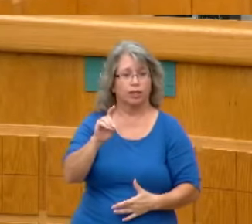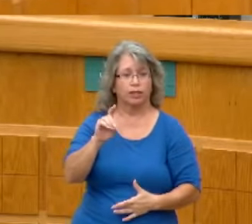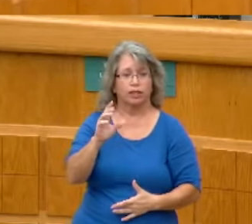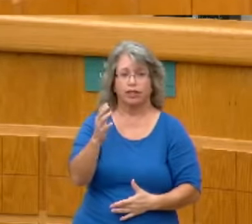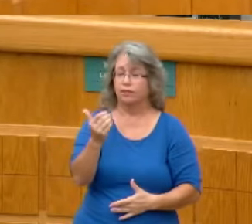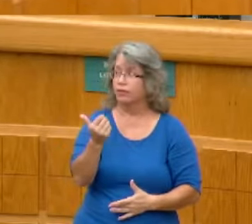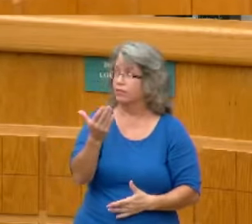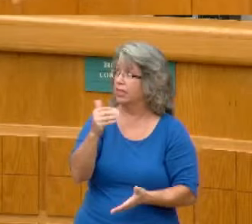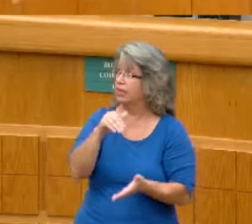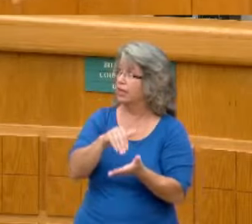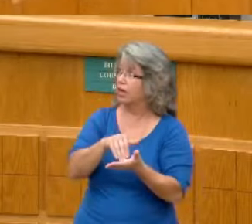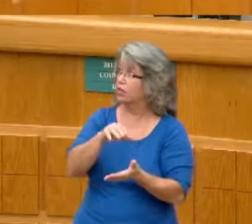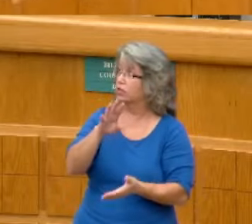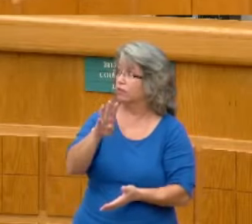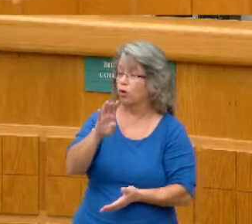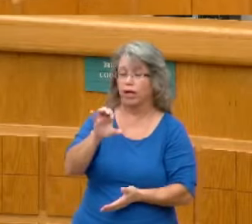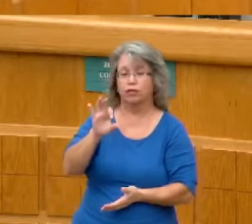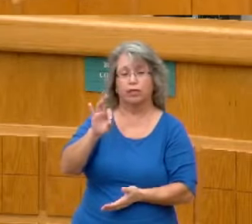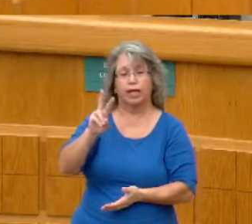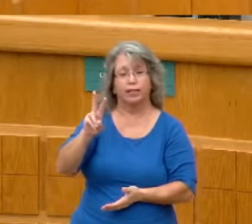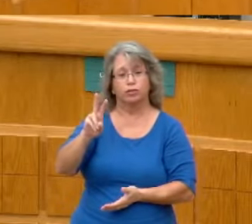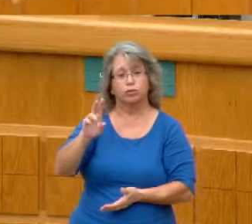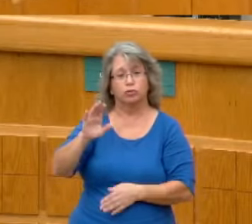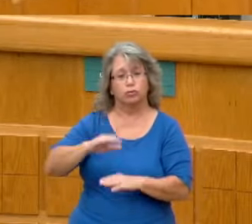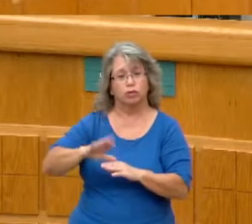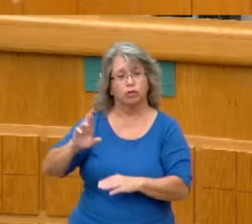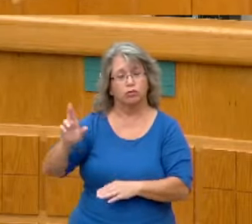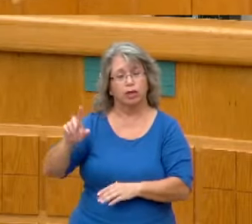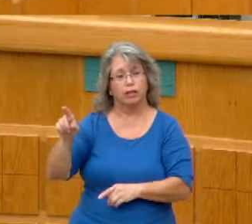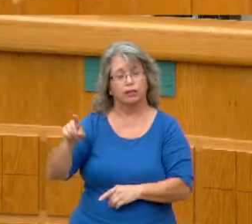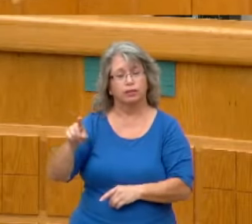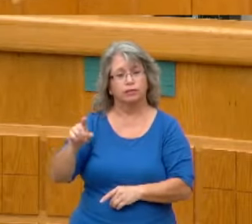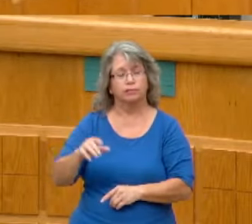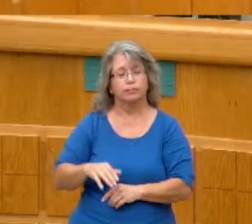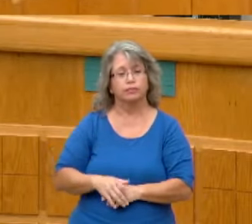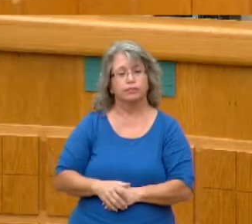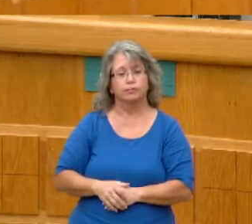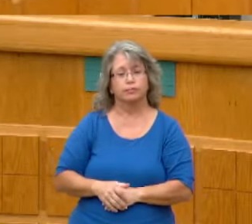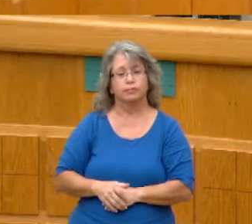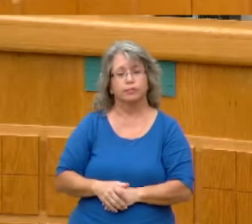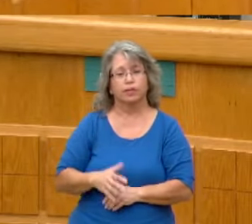15,492 on the right side, or on your left side,